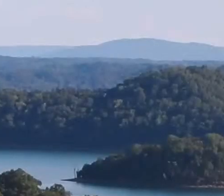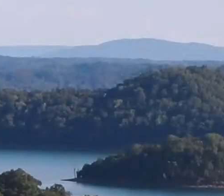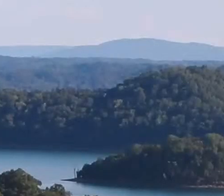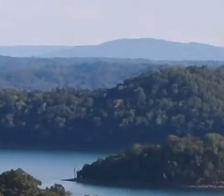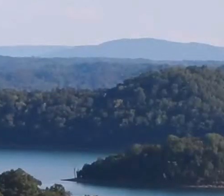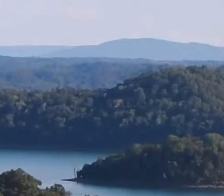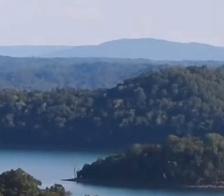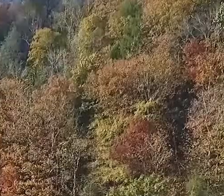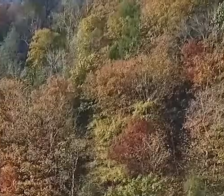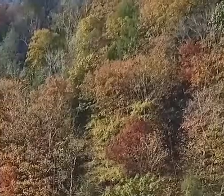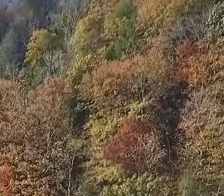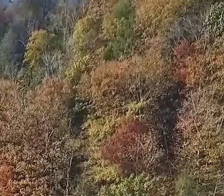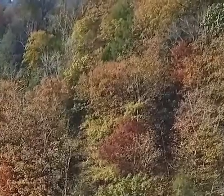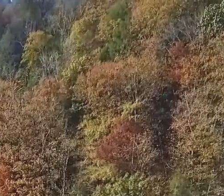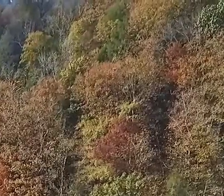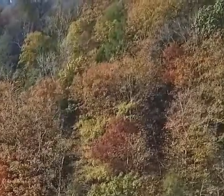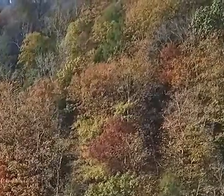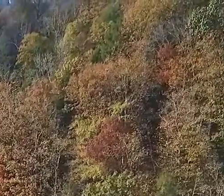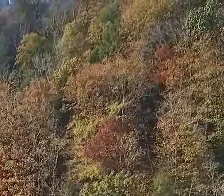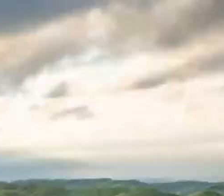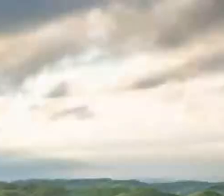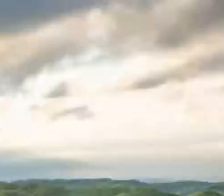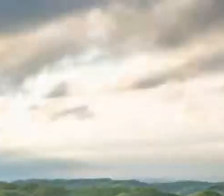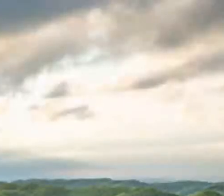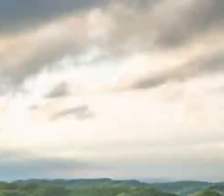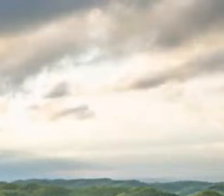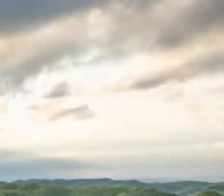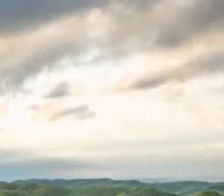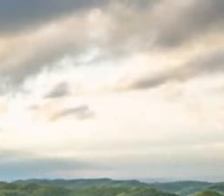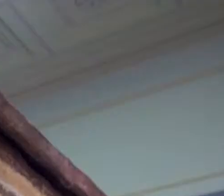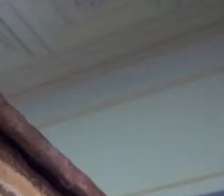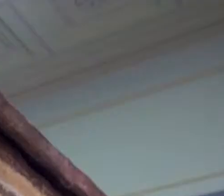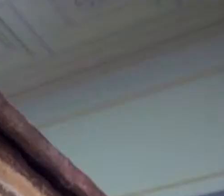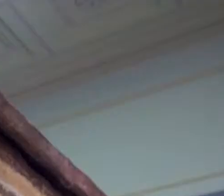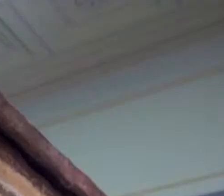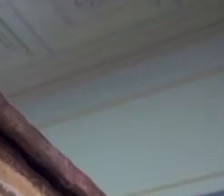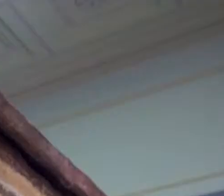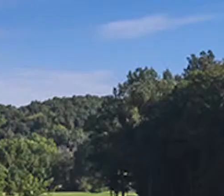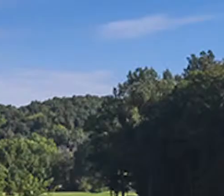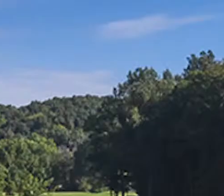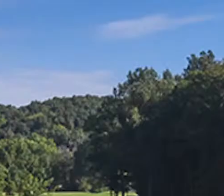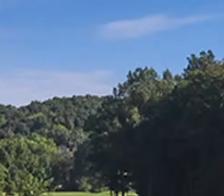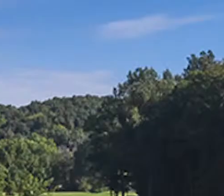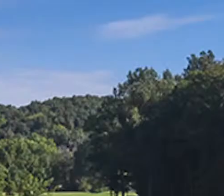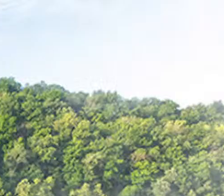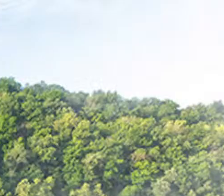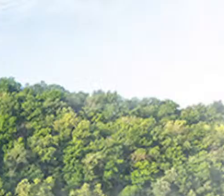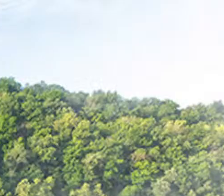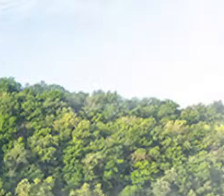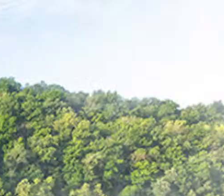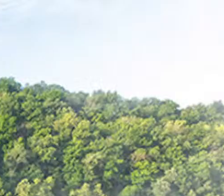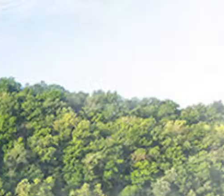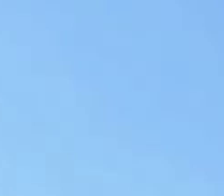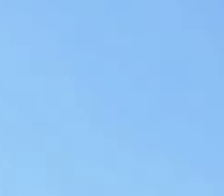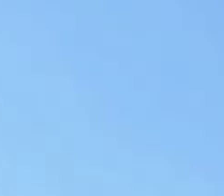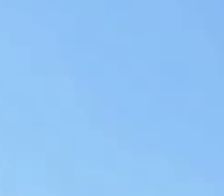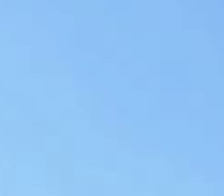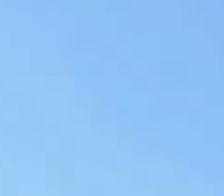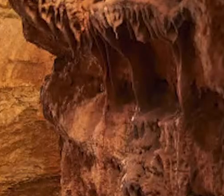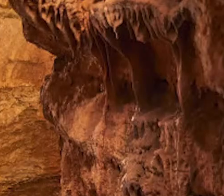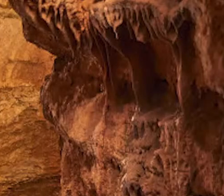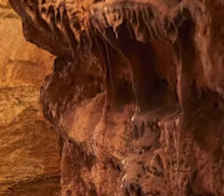Our parks have something for everyone. Hiking, history, golf,